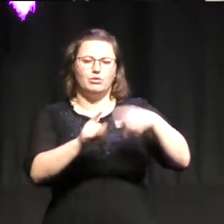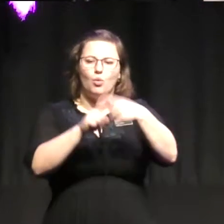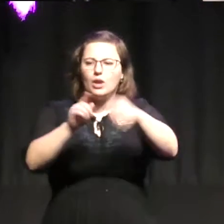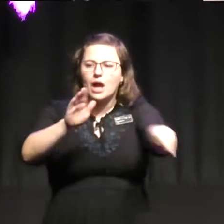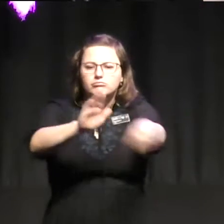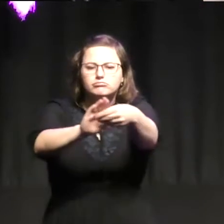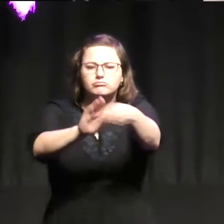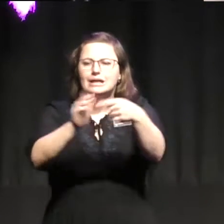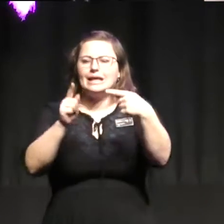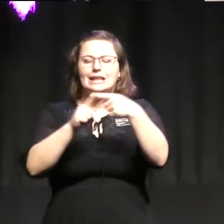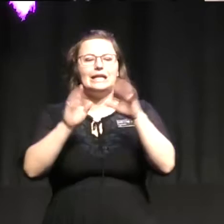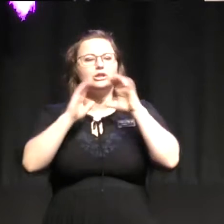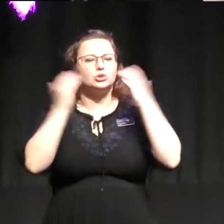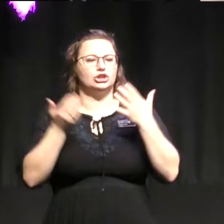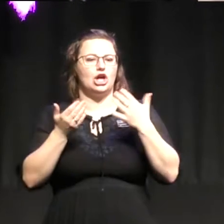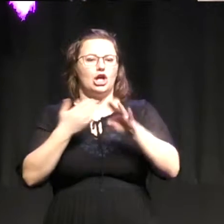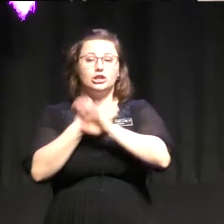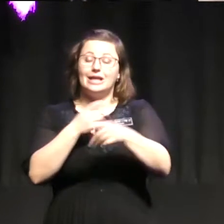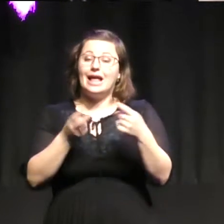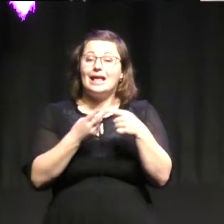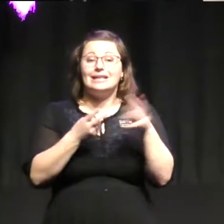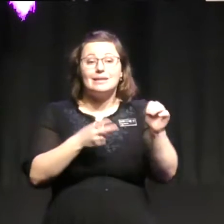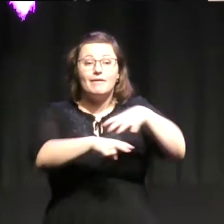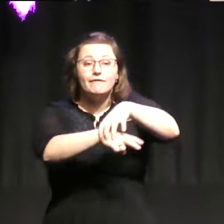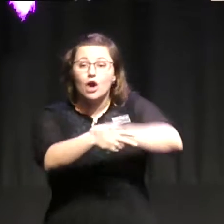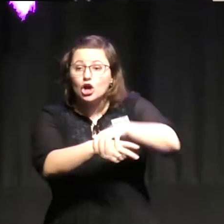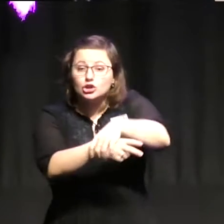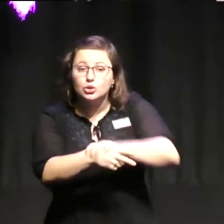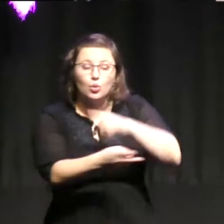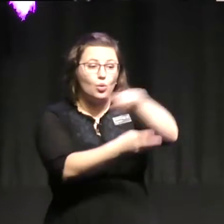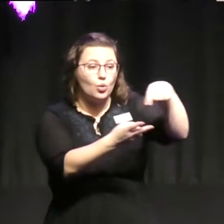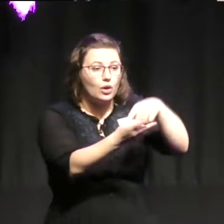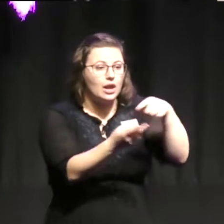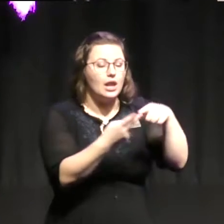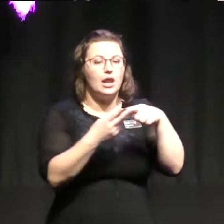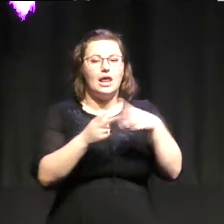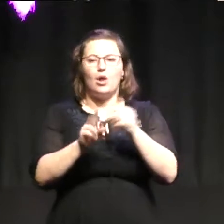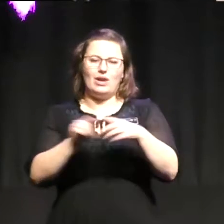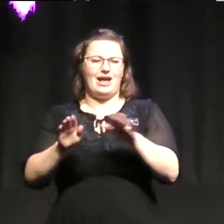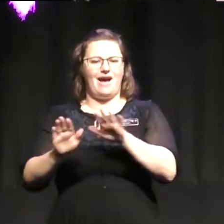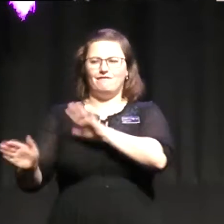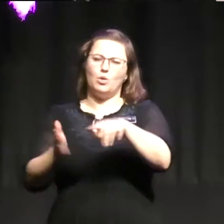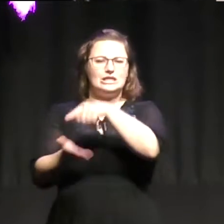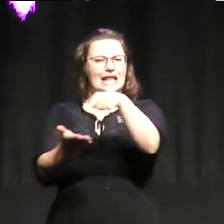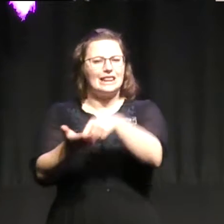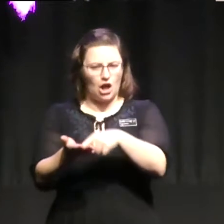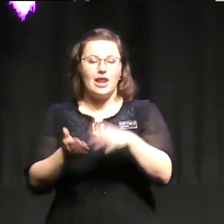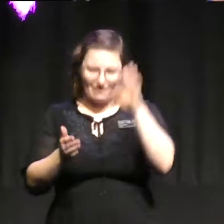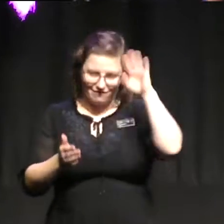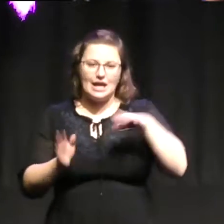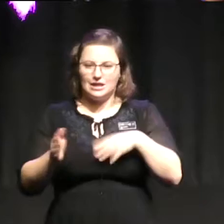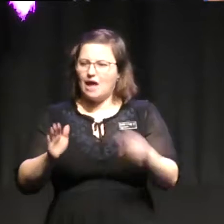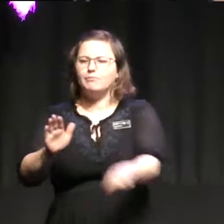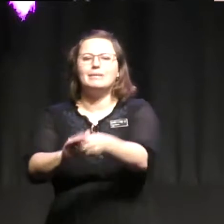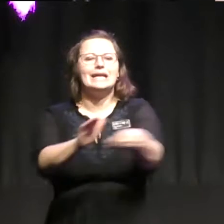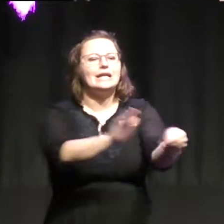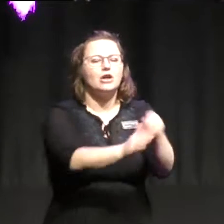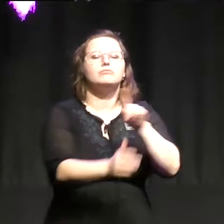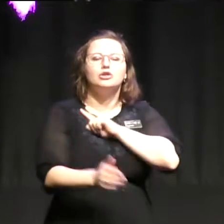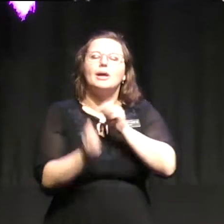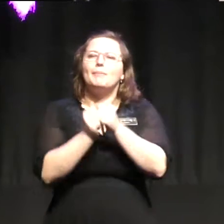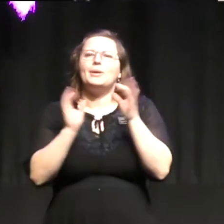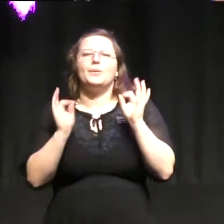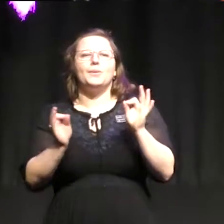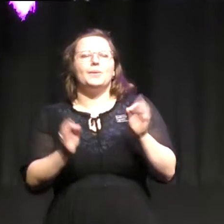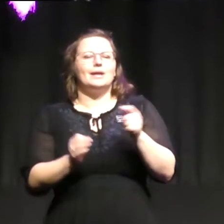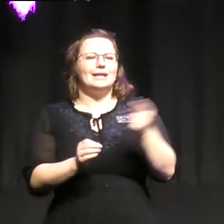contributions to social safety as daycare centers and health points and so on. But how do you